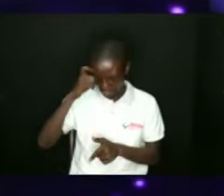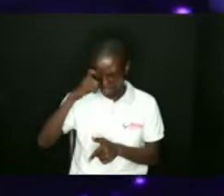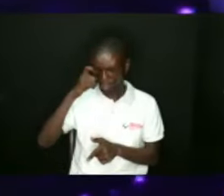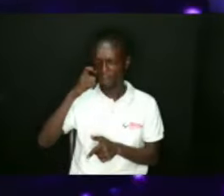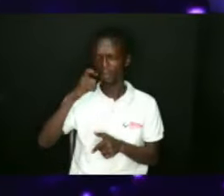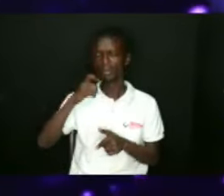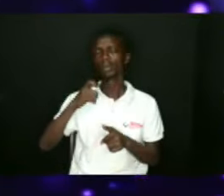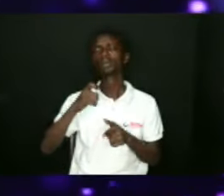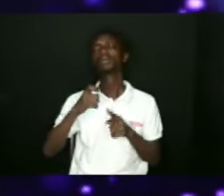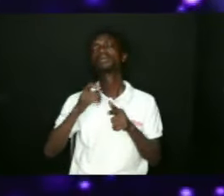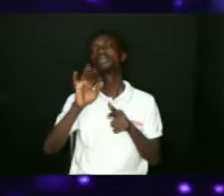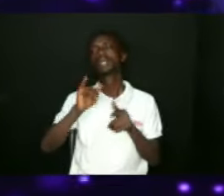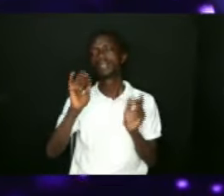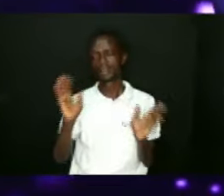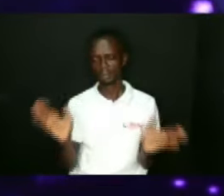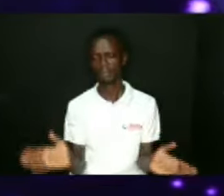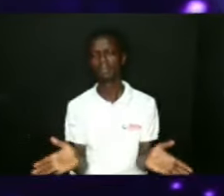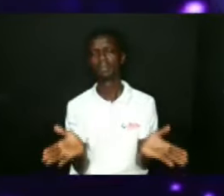God.